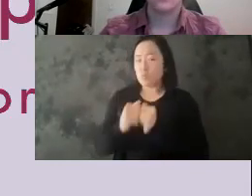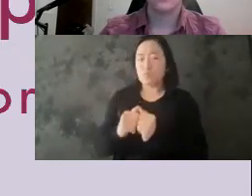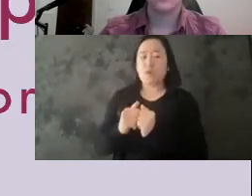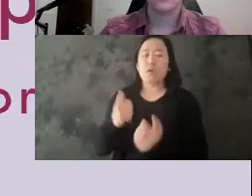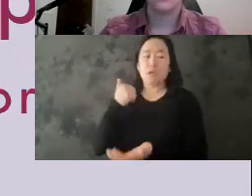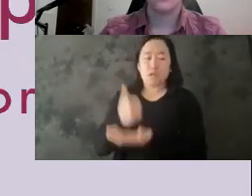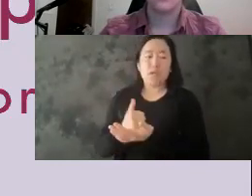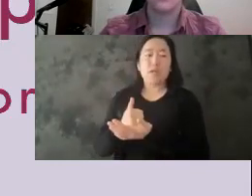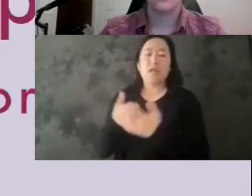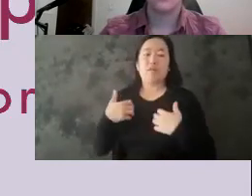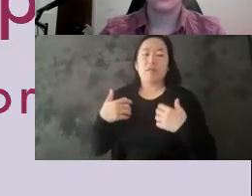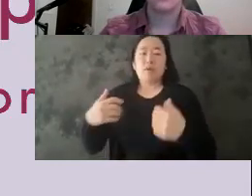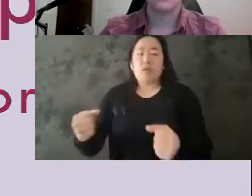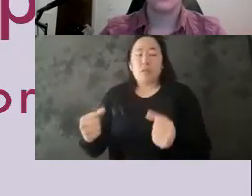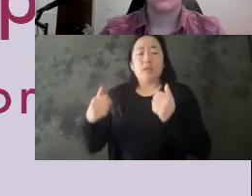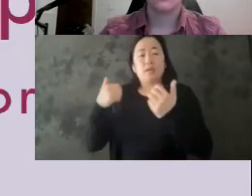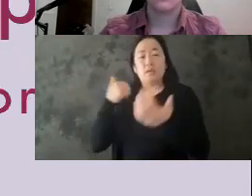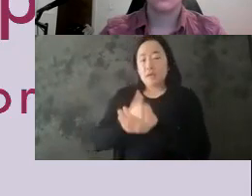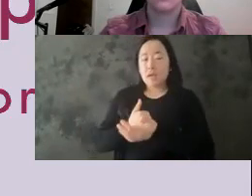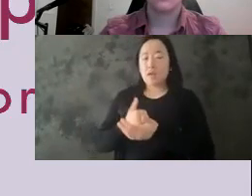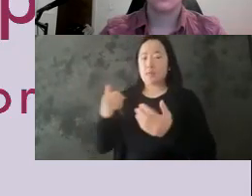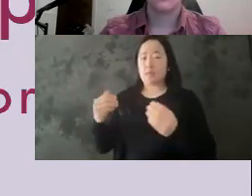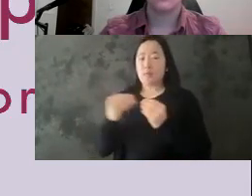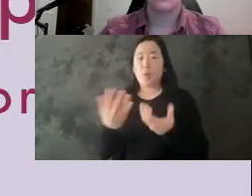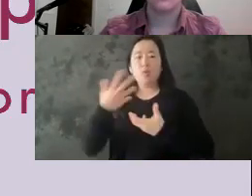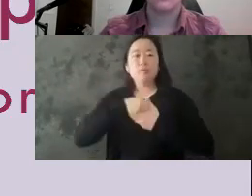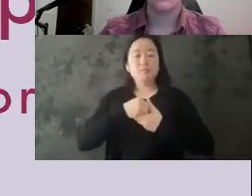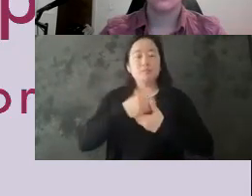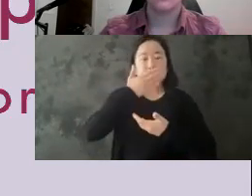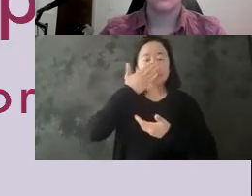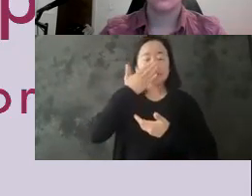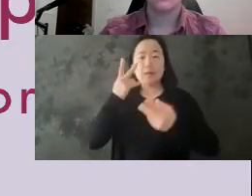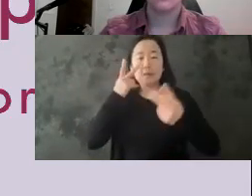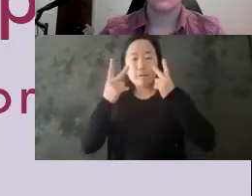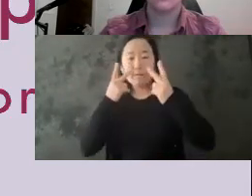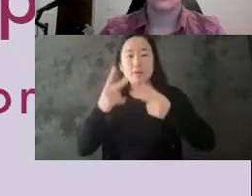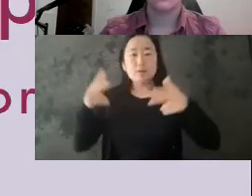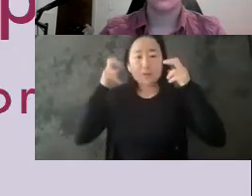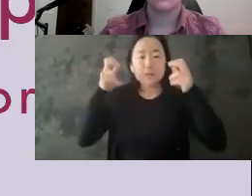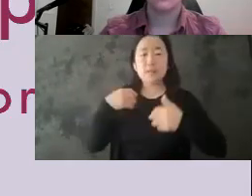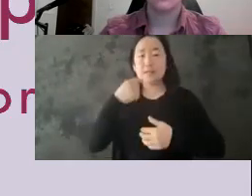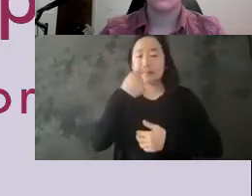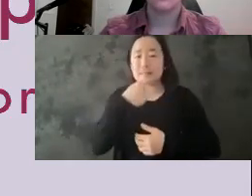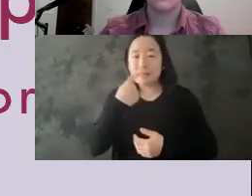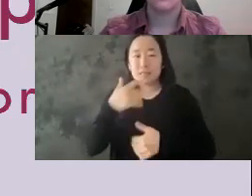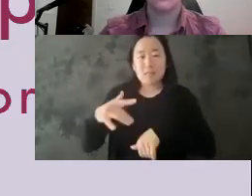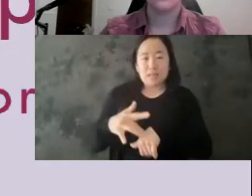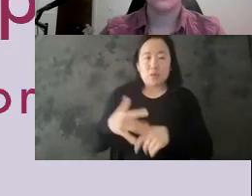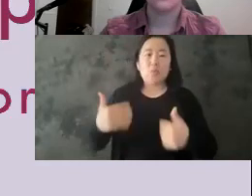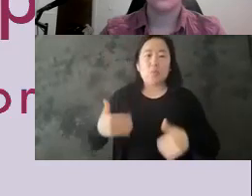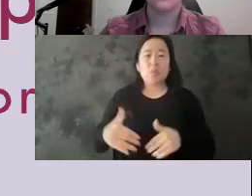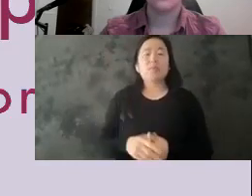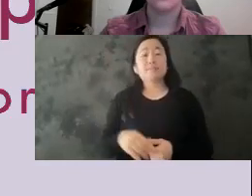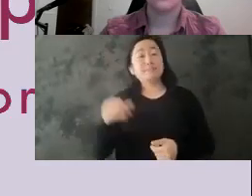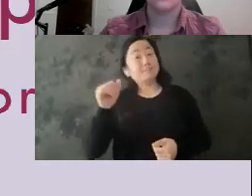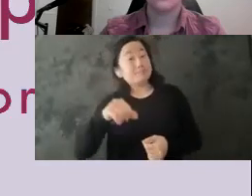Yeah, kind of just thinking about your own scope of practice and what your boundaries are. If being able to integrate food, and that can be something where you